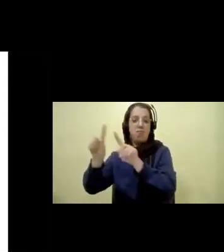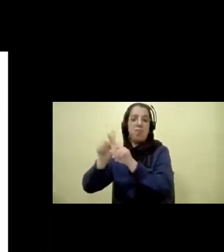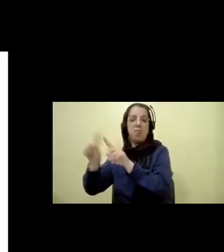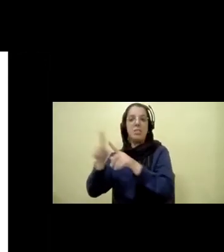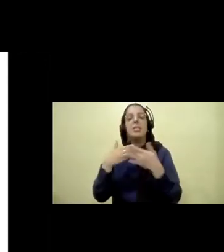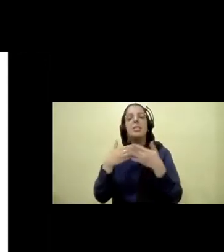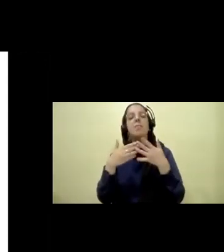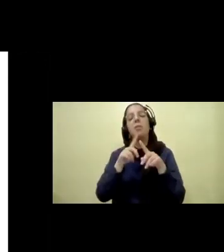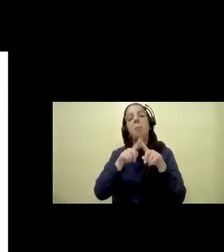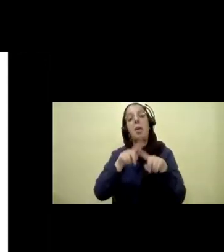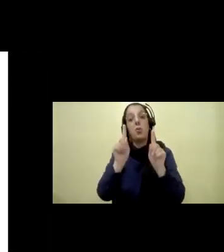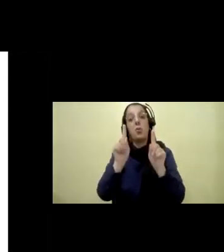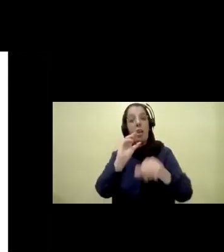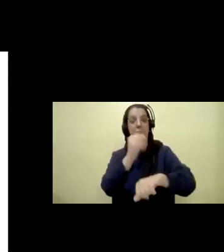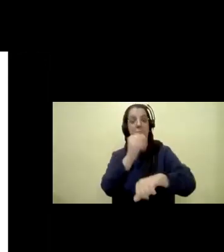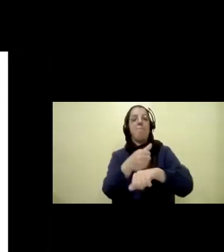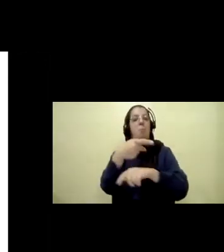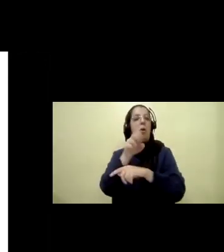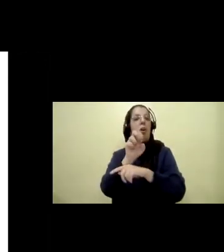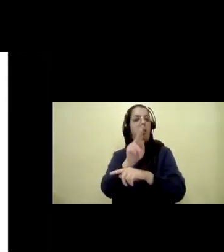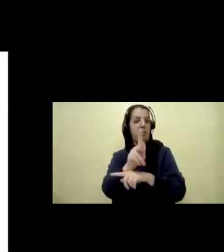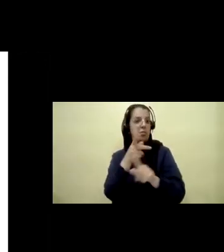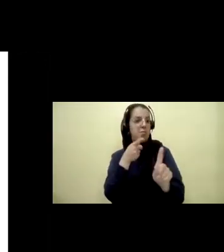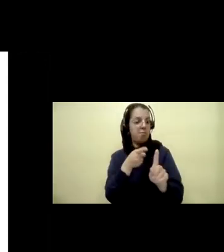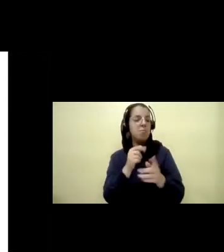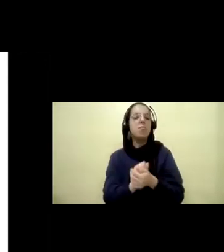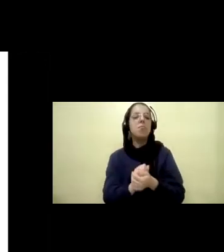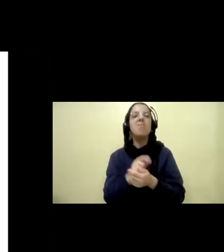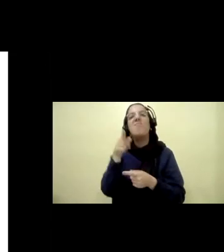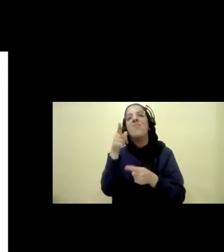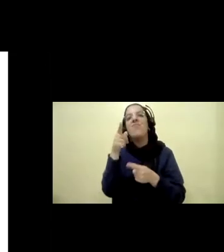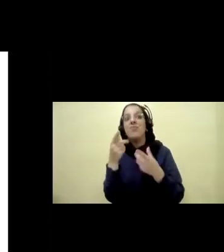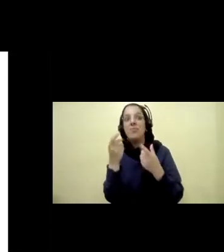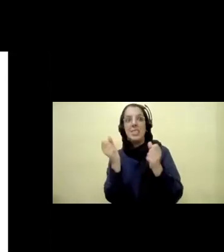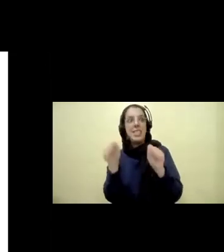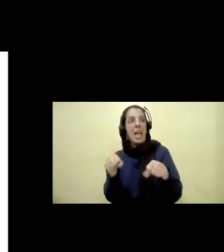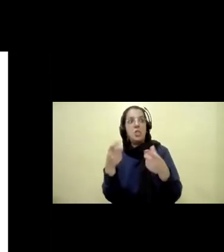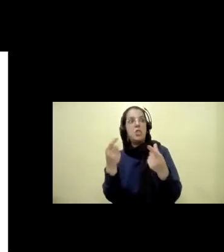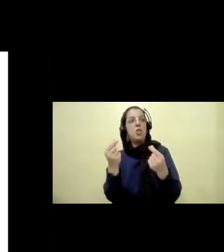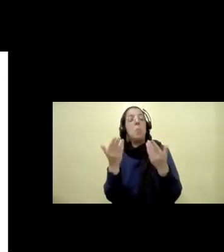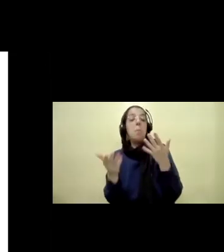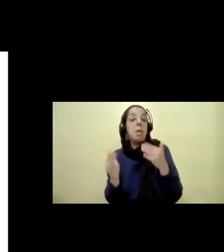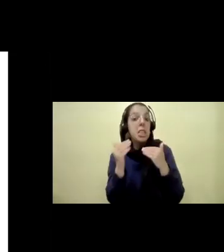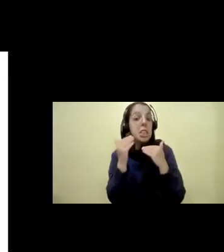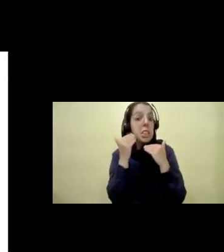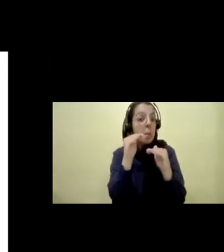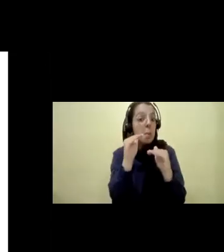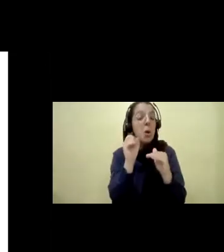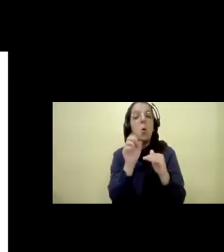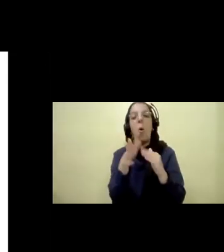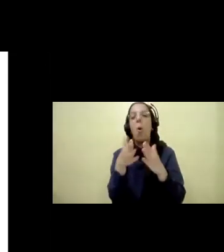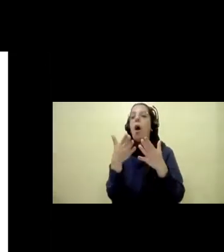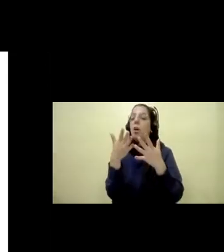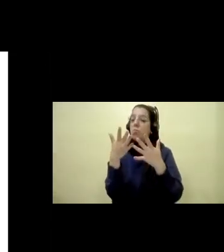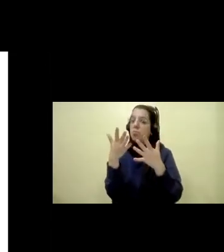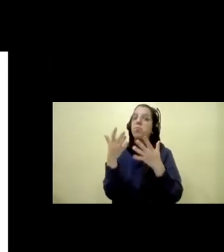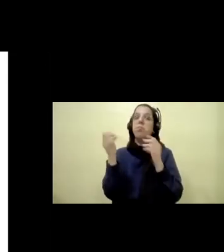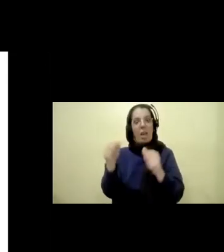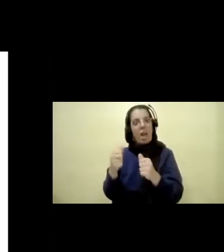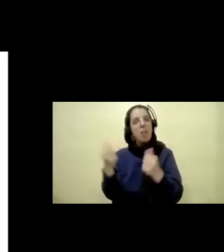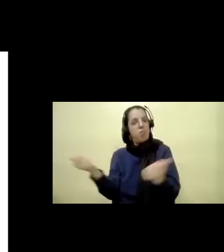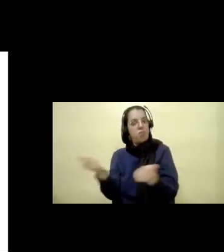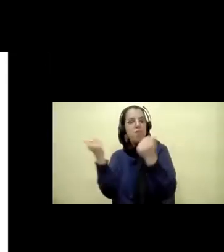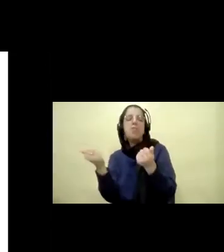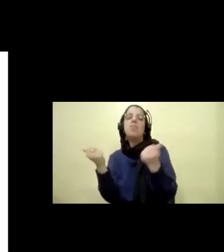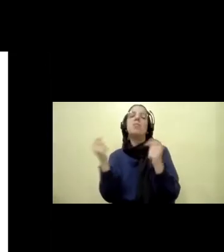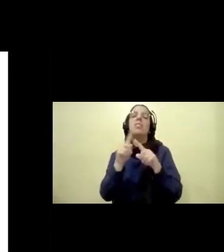in. Their capacity may be very limited, or some of them have quite high capacity. So it